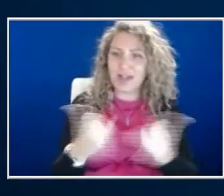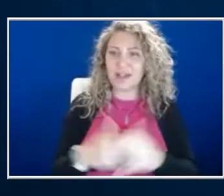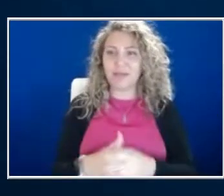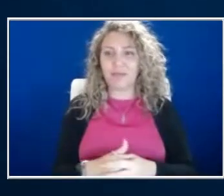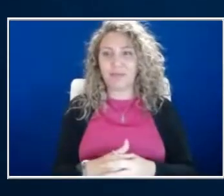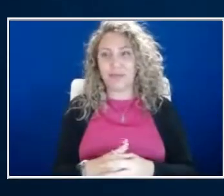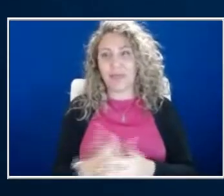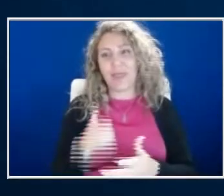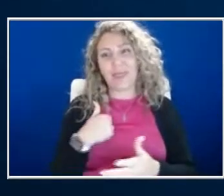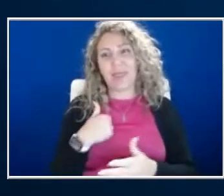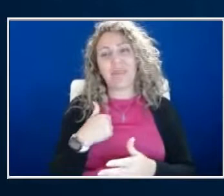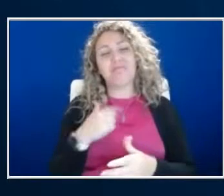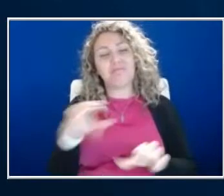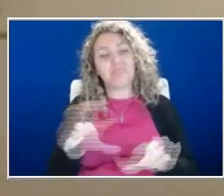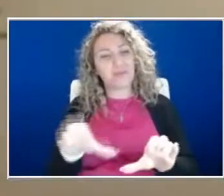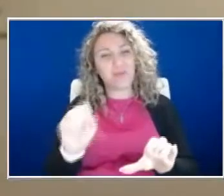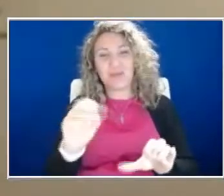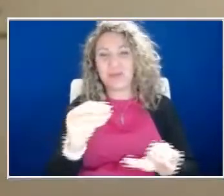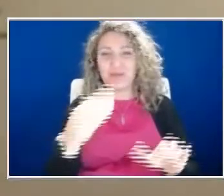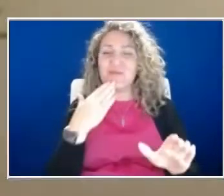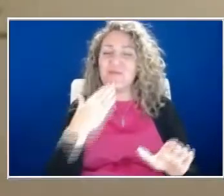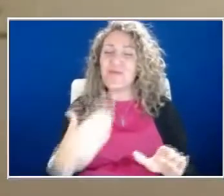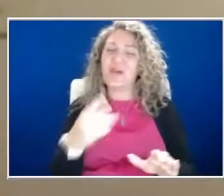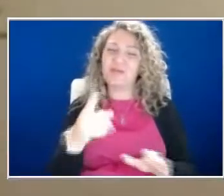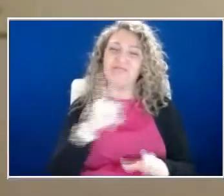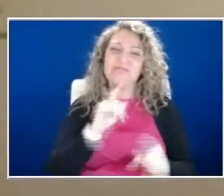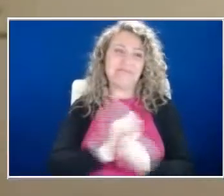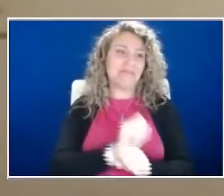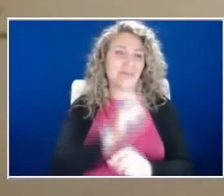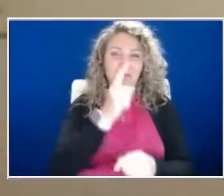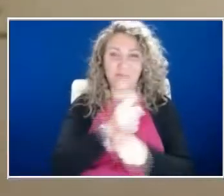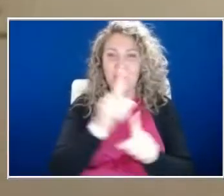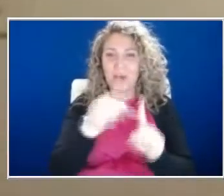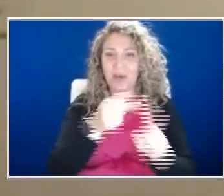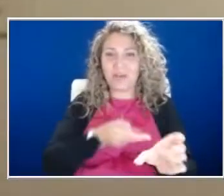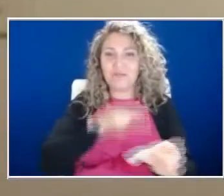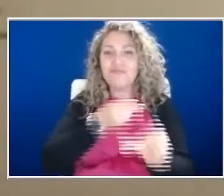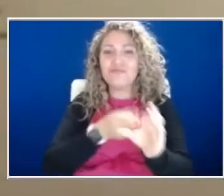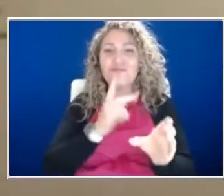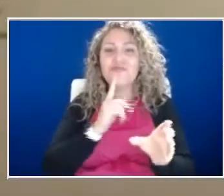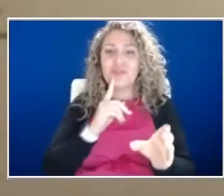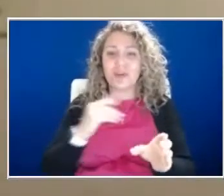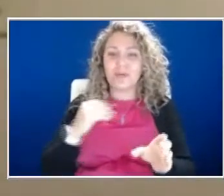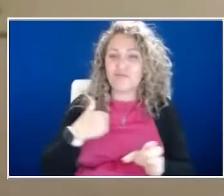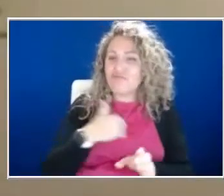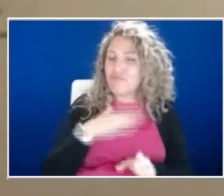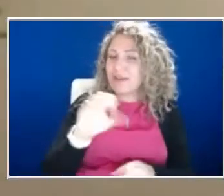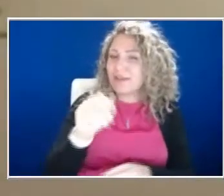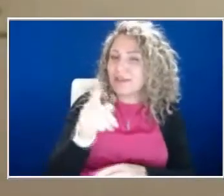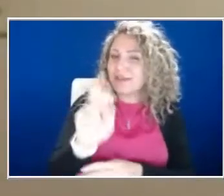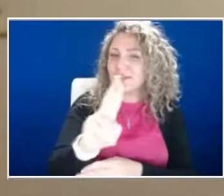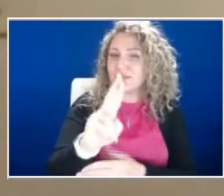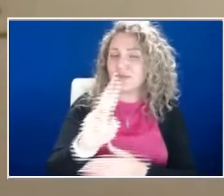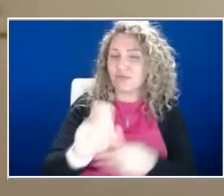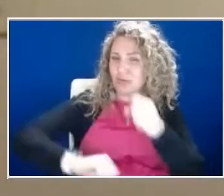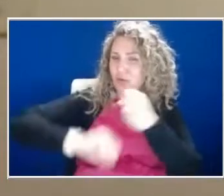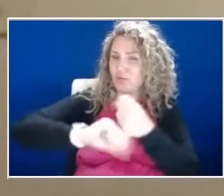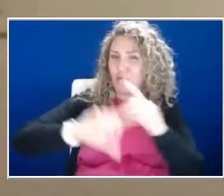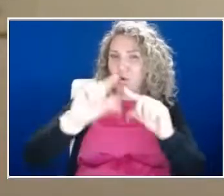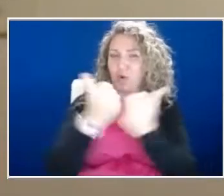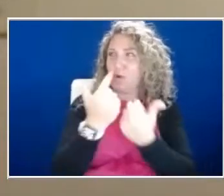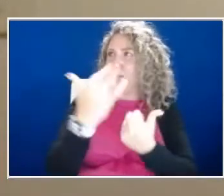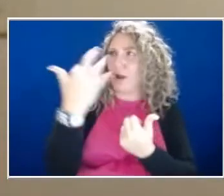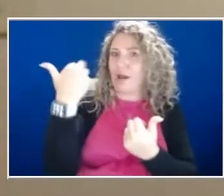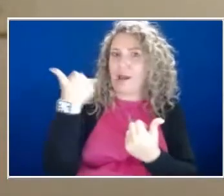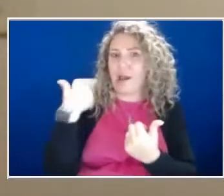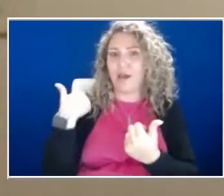am doing so well, and you're absolutely right. When I joined the breast cancer support group years ago, one